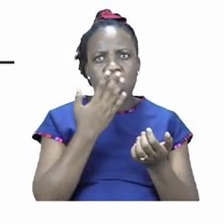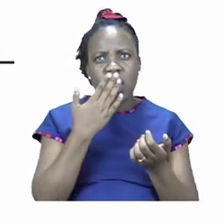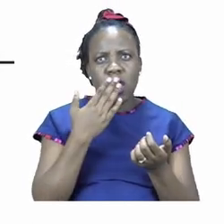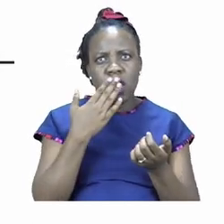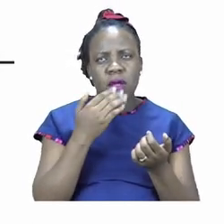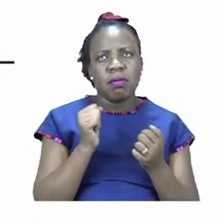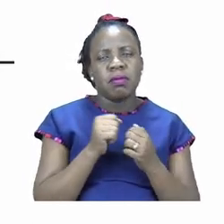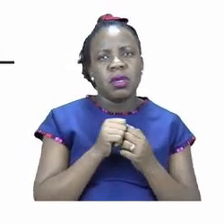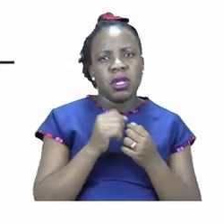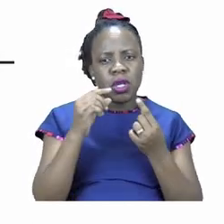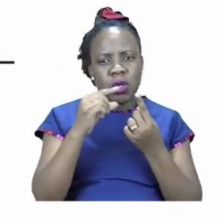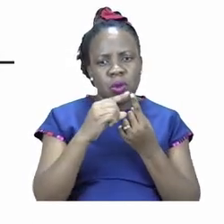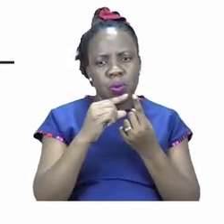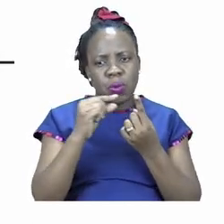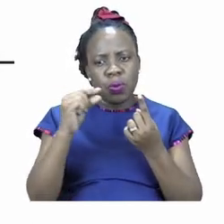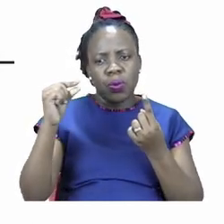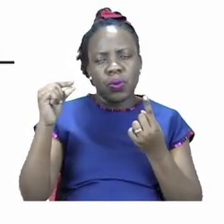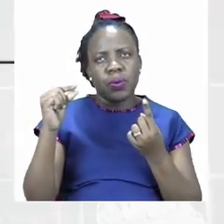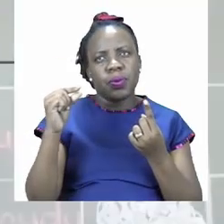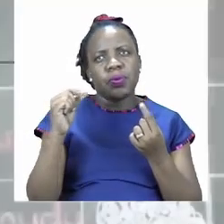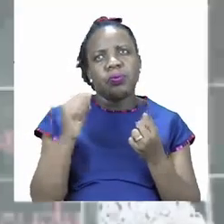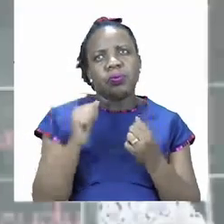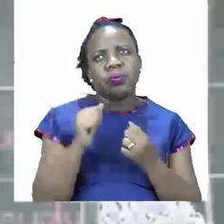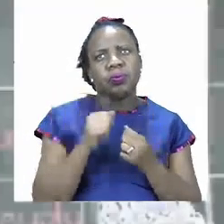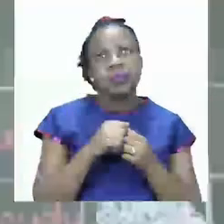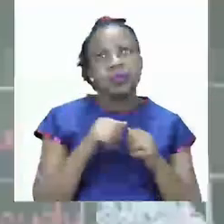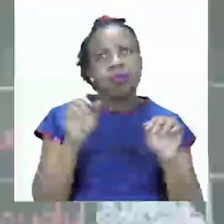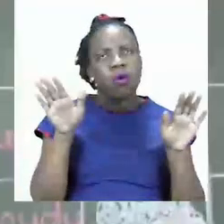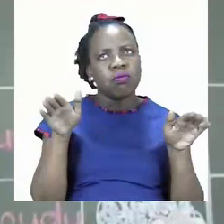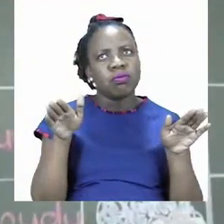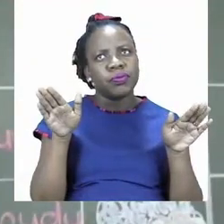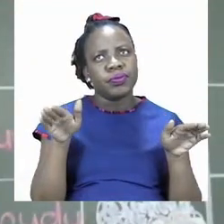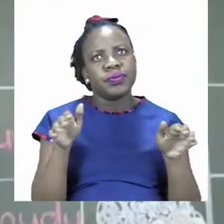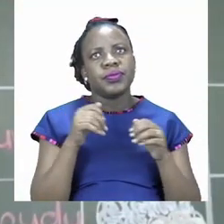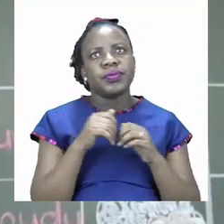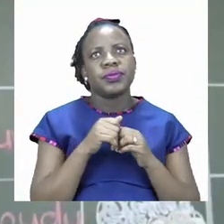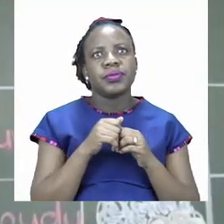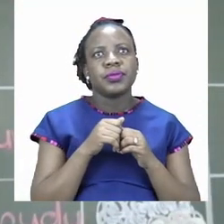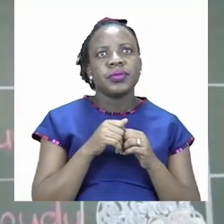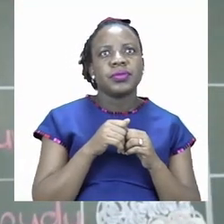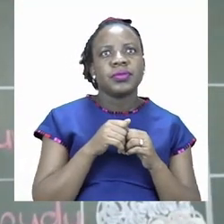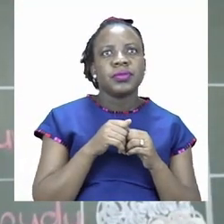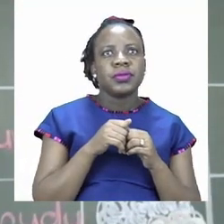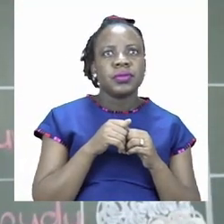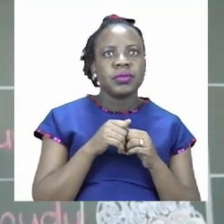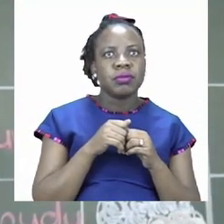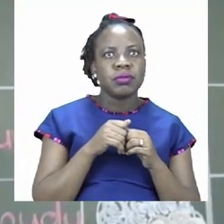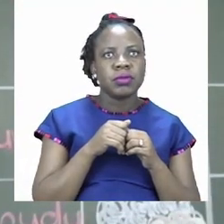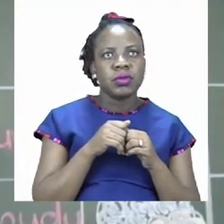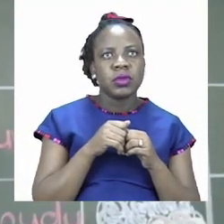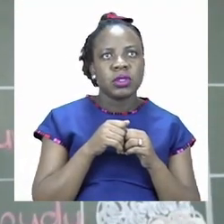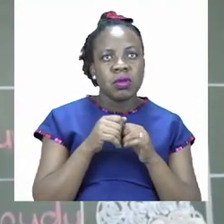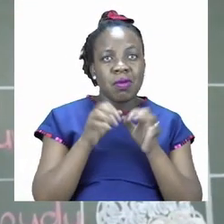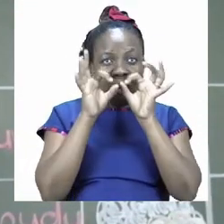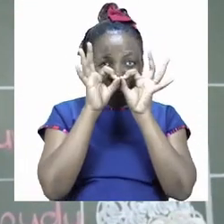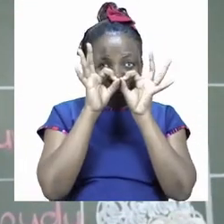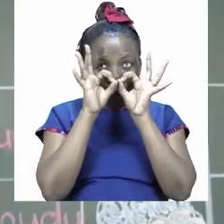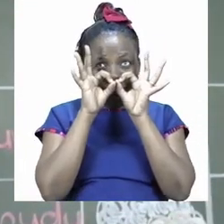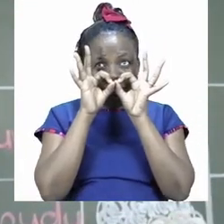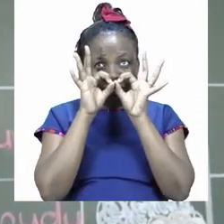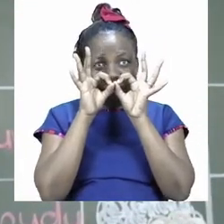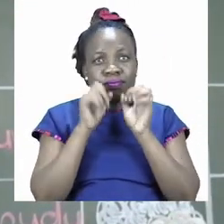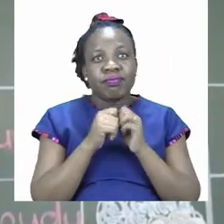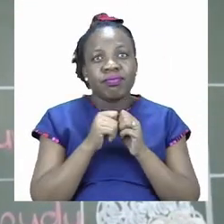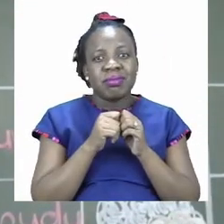take a look at the board to see how we can actually circle the best estimate. Now for a hippo, we know that it is